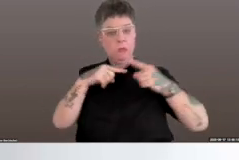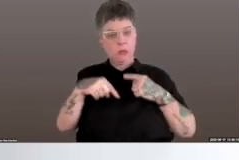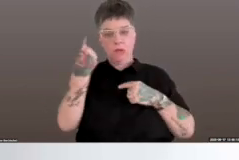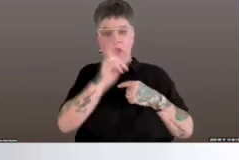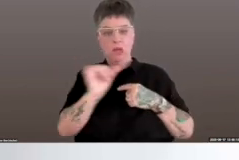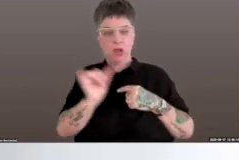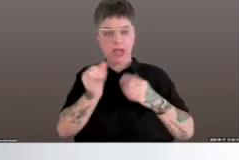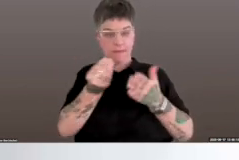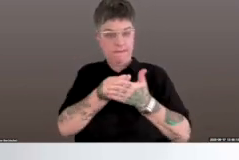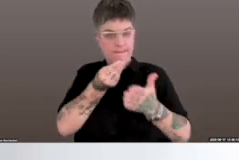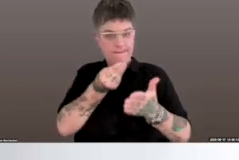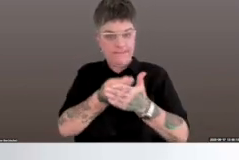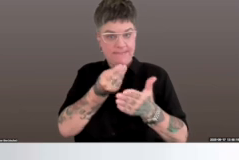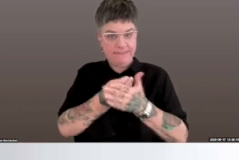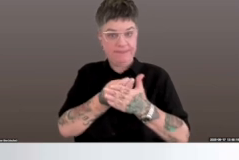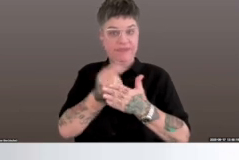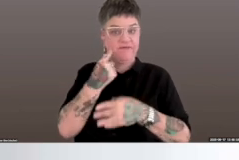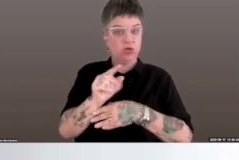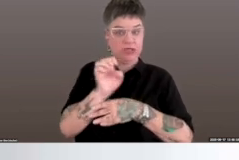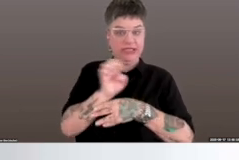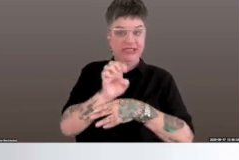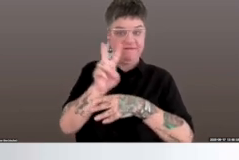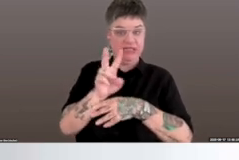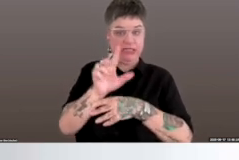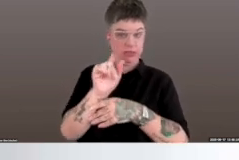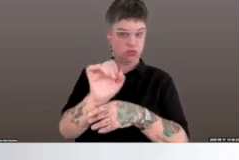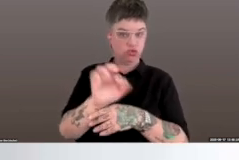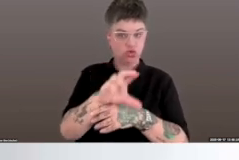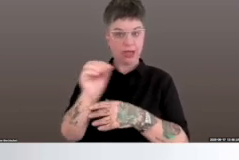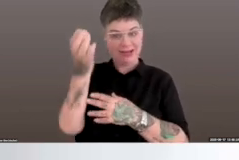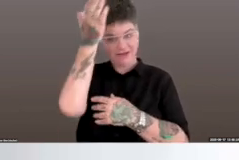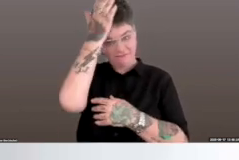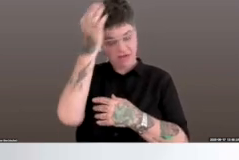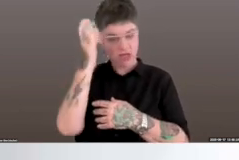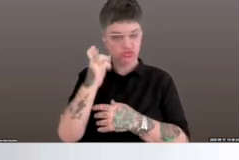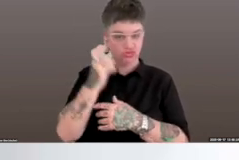are there funds for an EV loader and fire truck? And then also